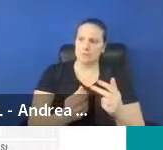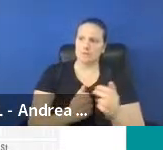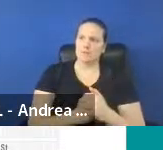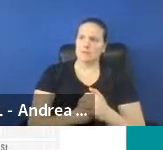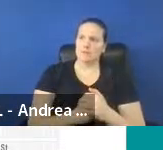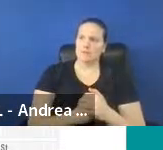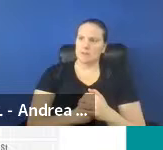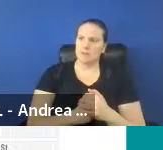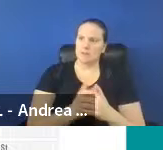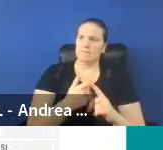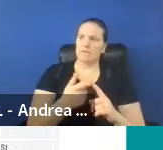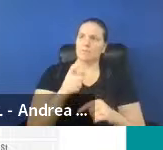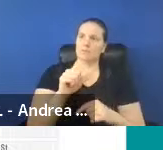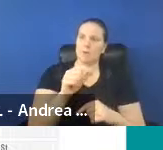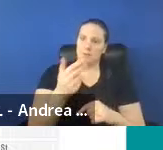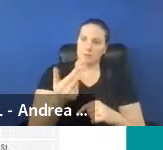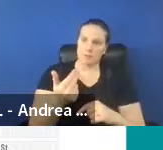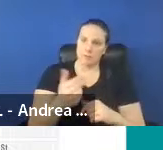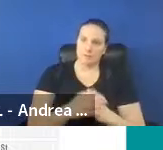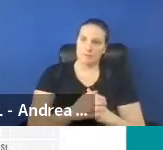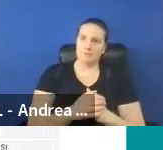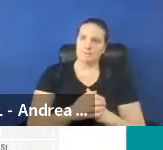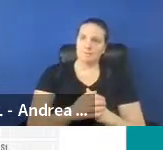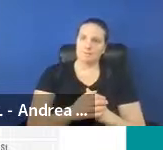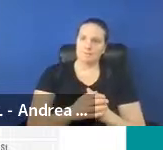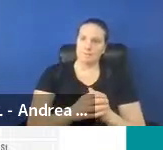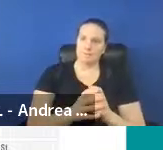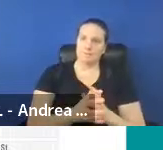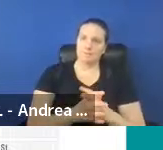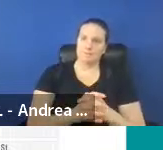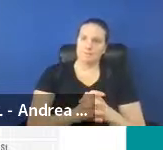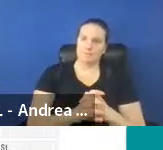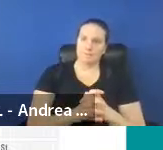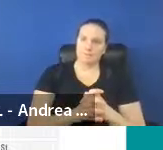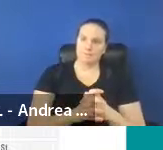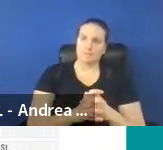the, From 2013. yeah. So the